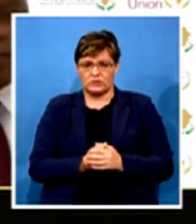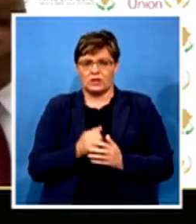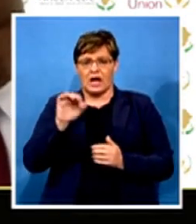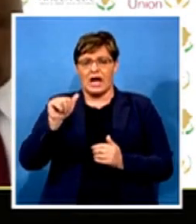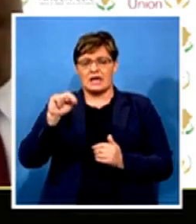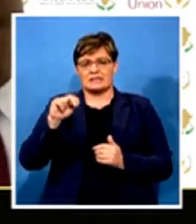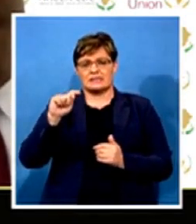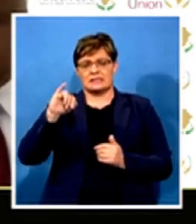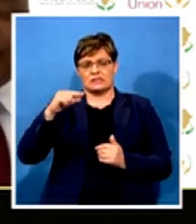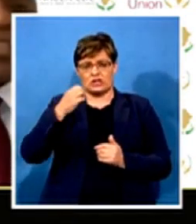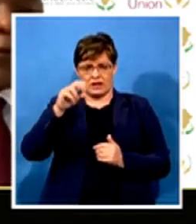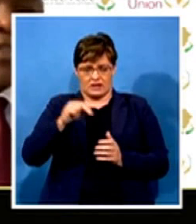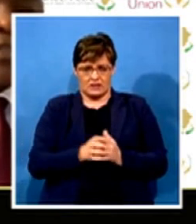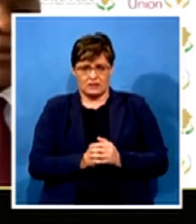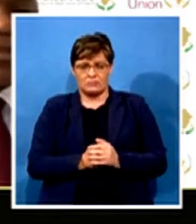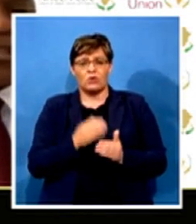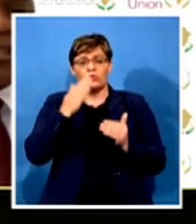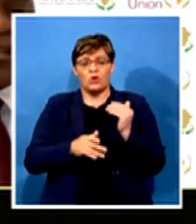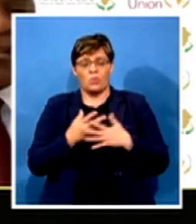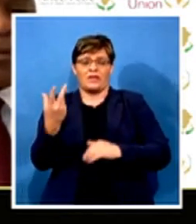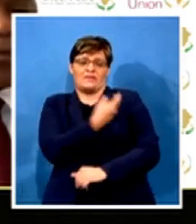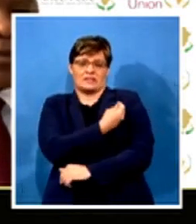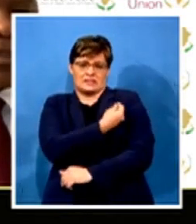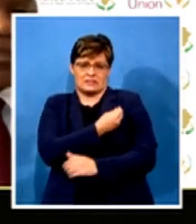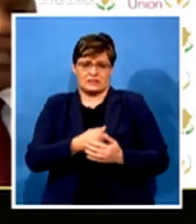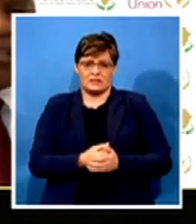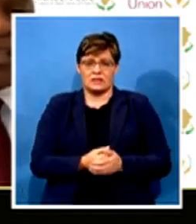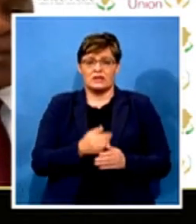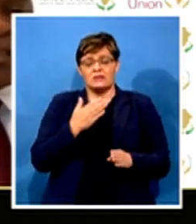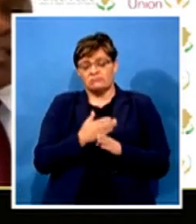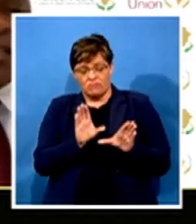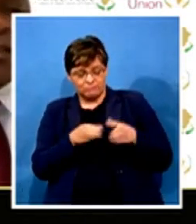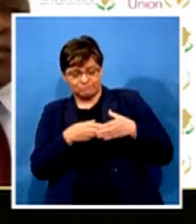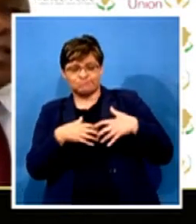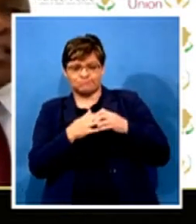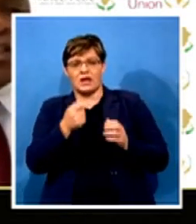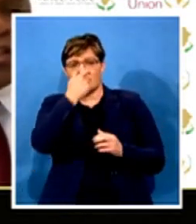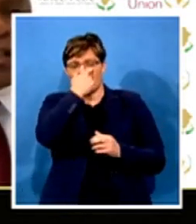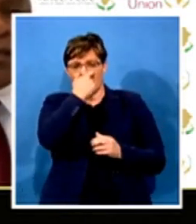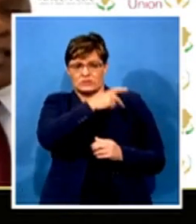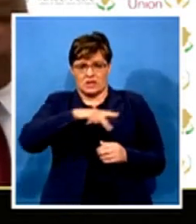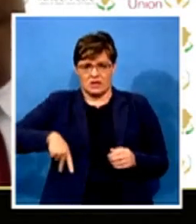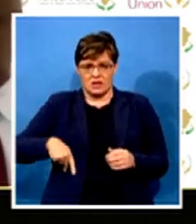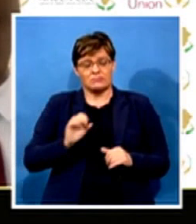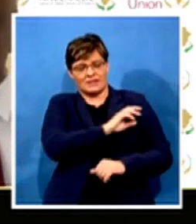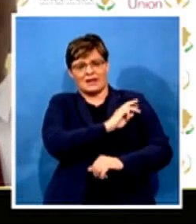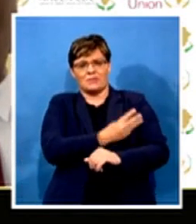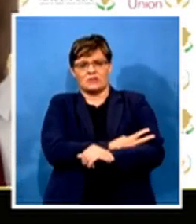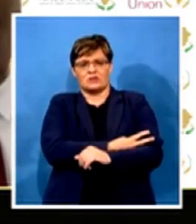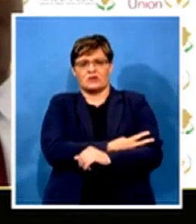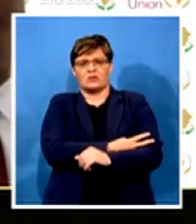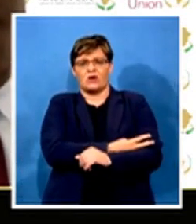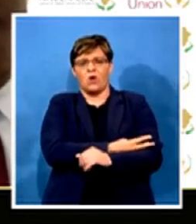vaccines. The task force that President Ramaphosa, in his capacity as the rotating chair of the African